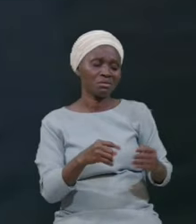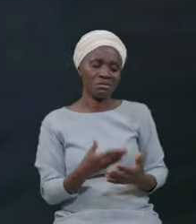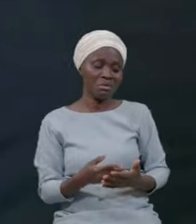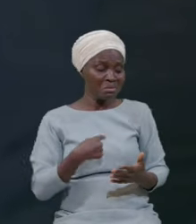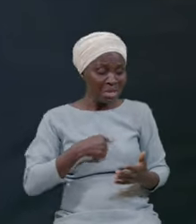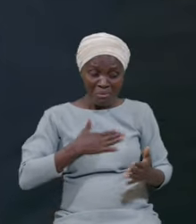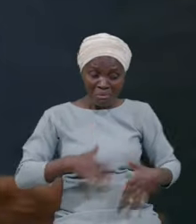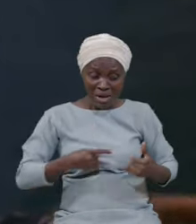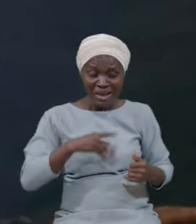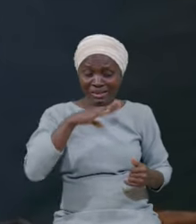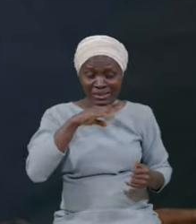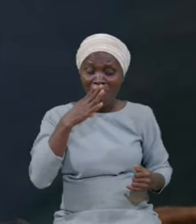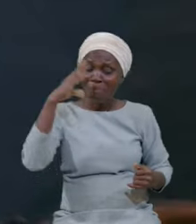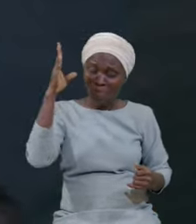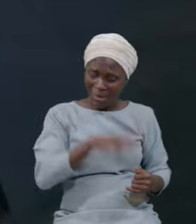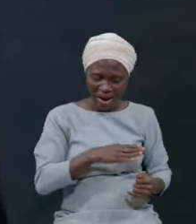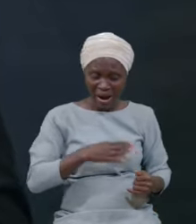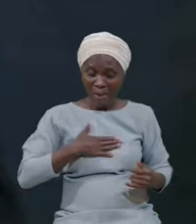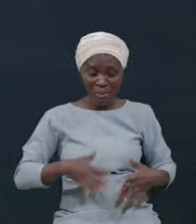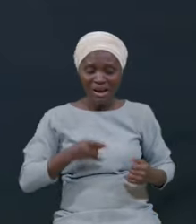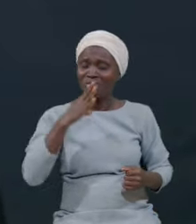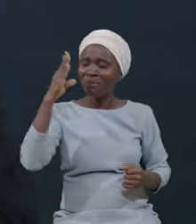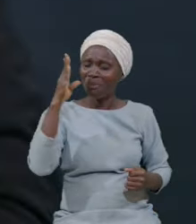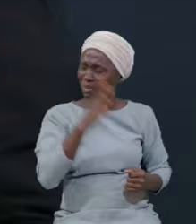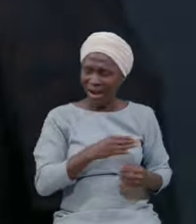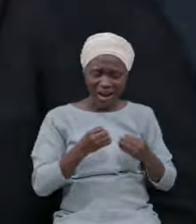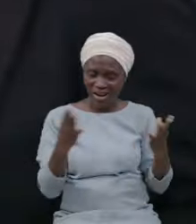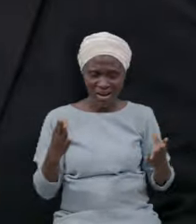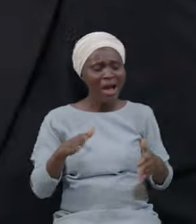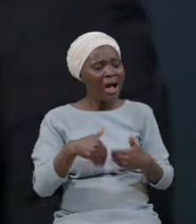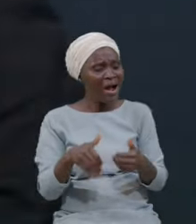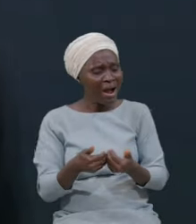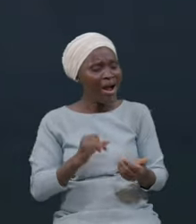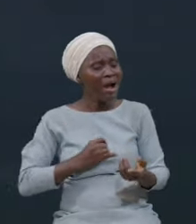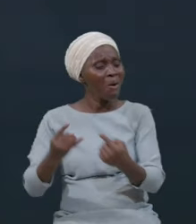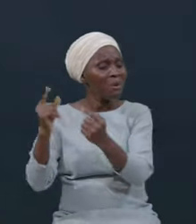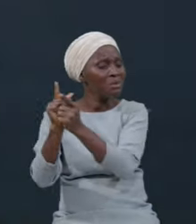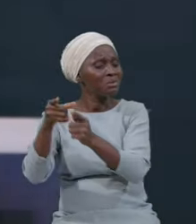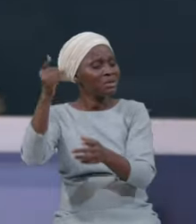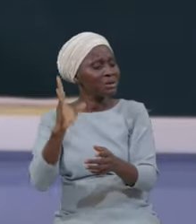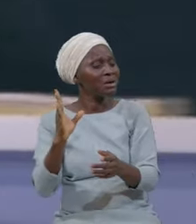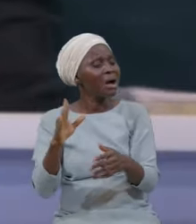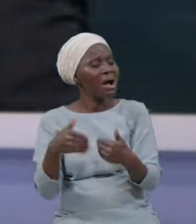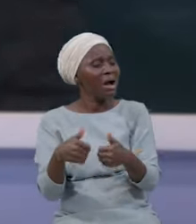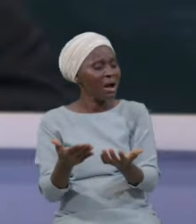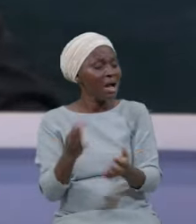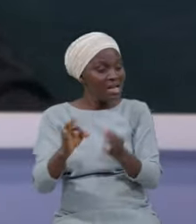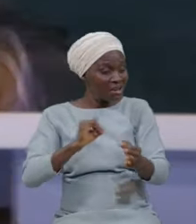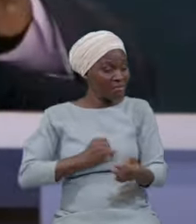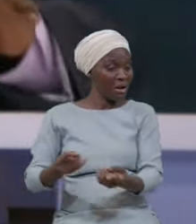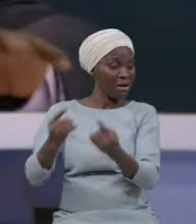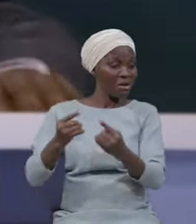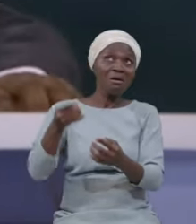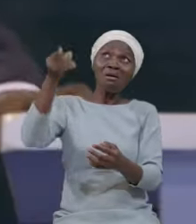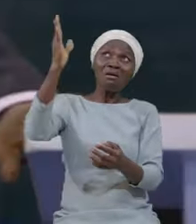vile. I'm too bad. How can I come? If I come, God will see that I